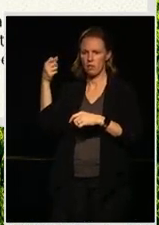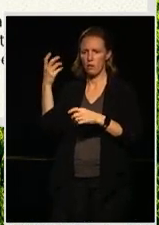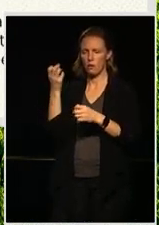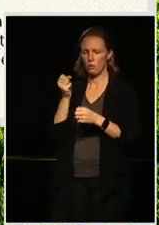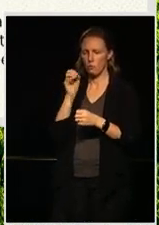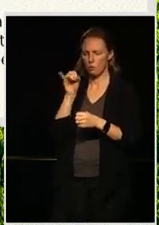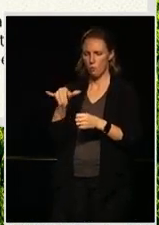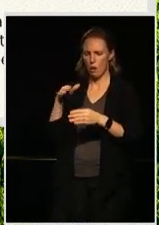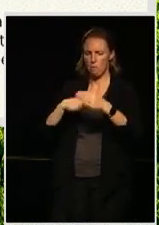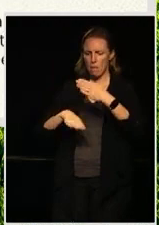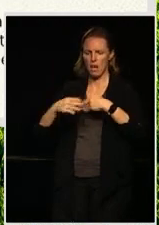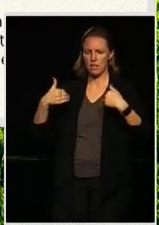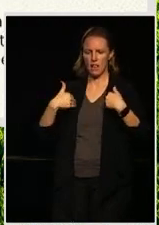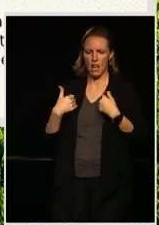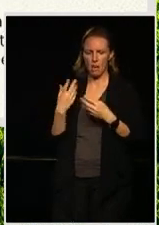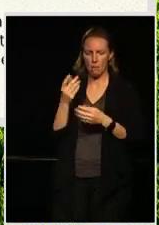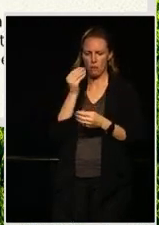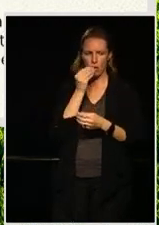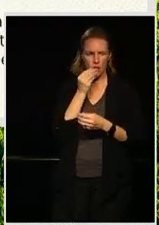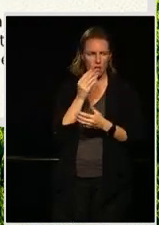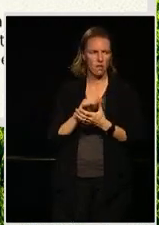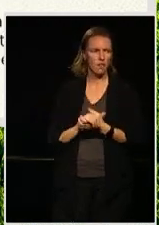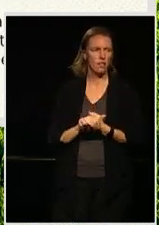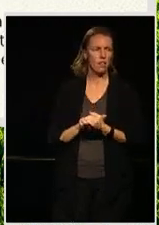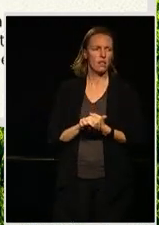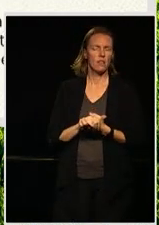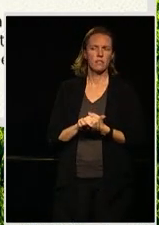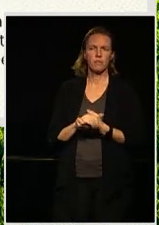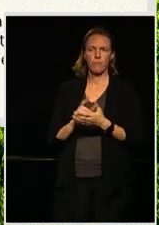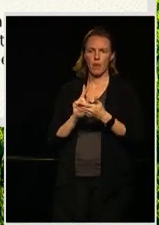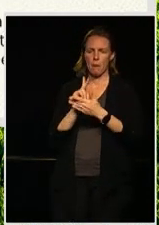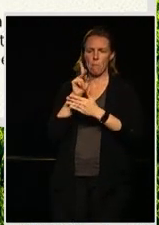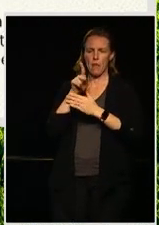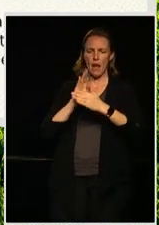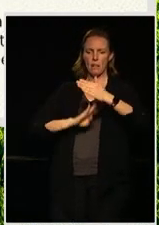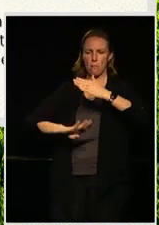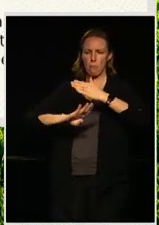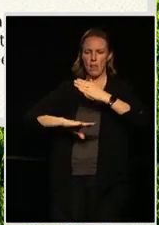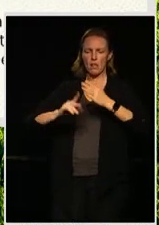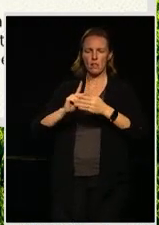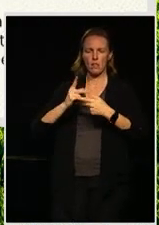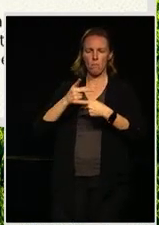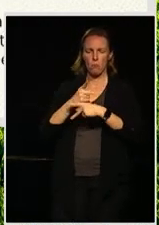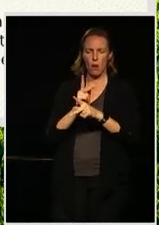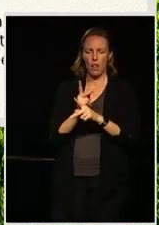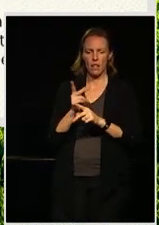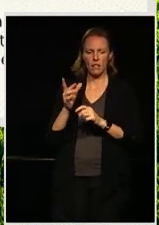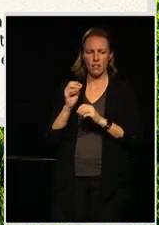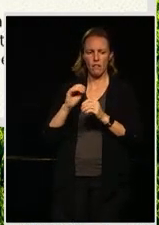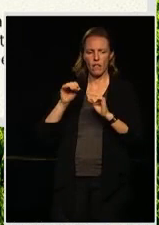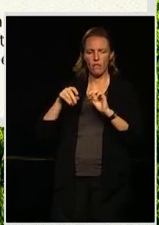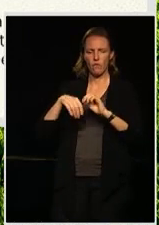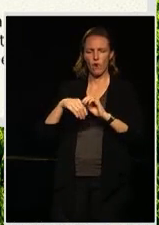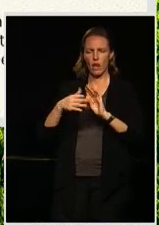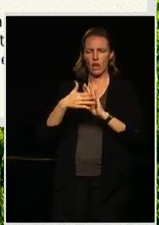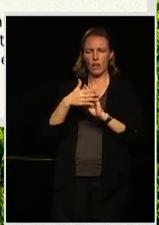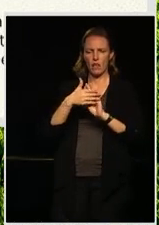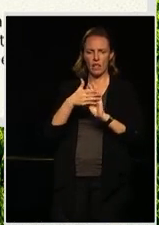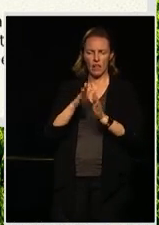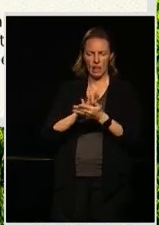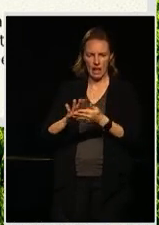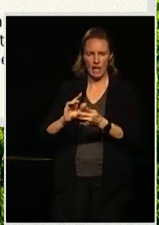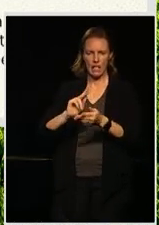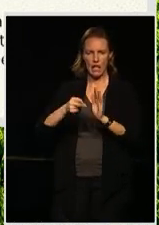And just want to give you one example, plant-based product of fish meal of clean label solution, the